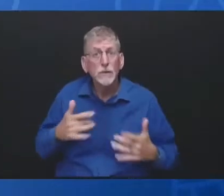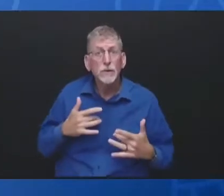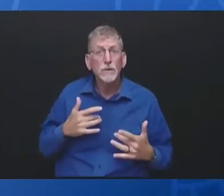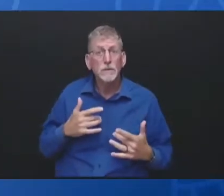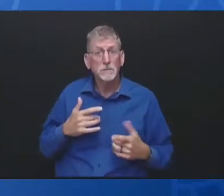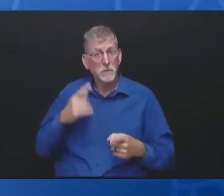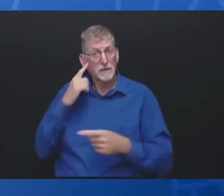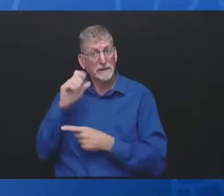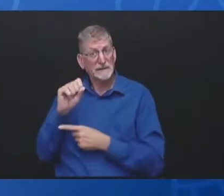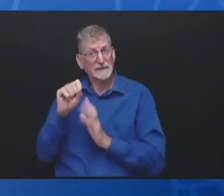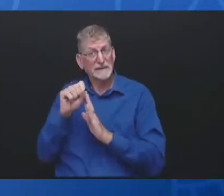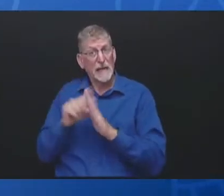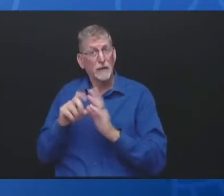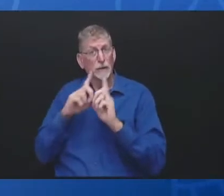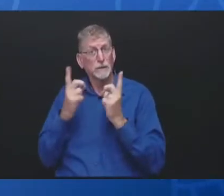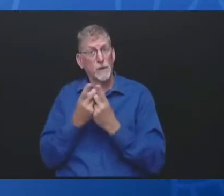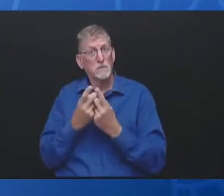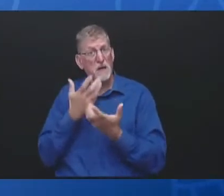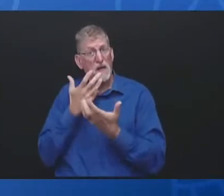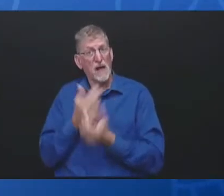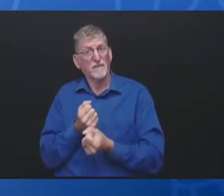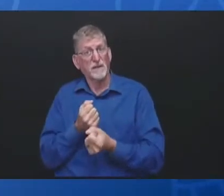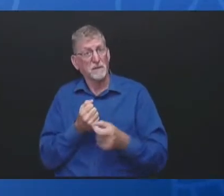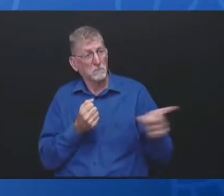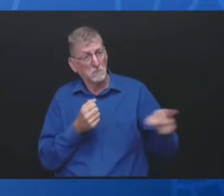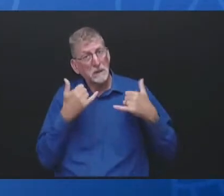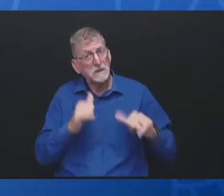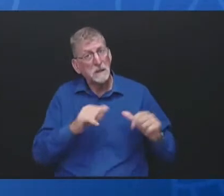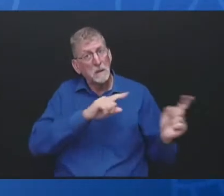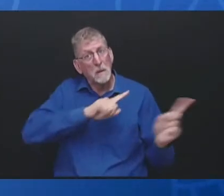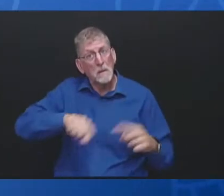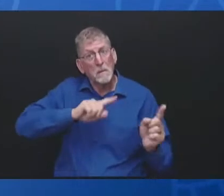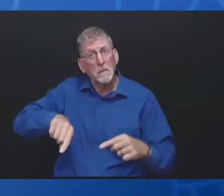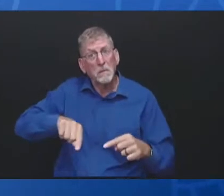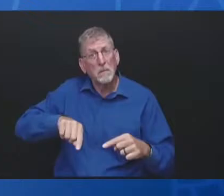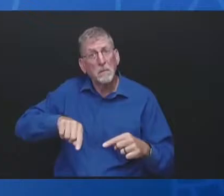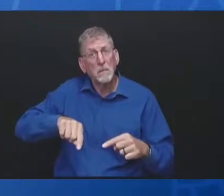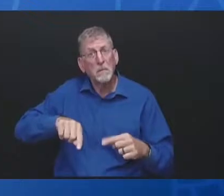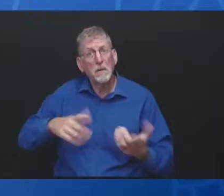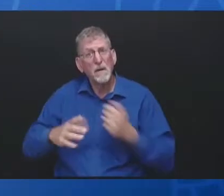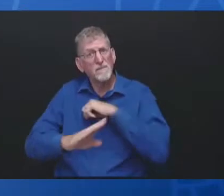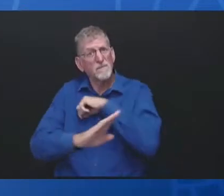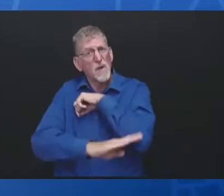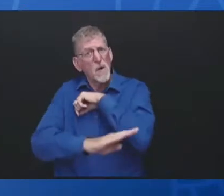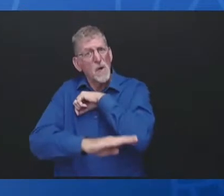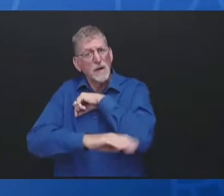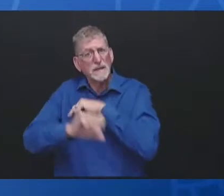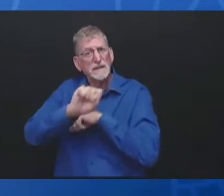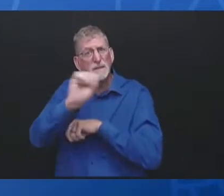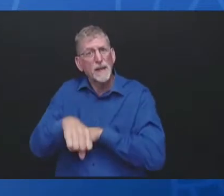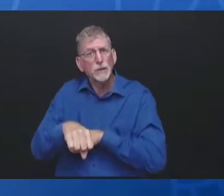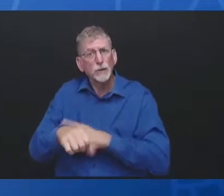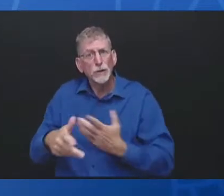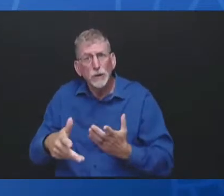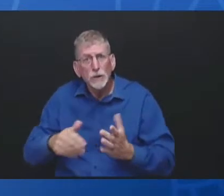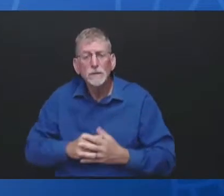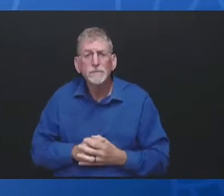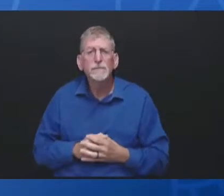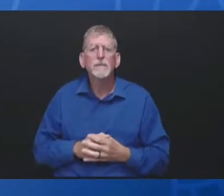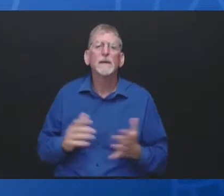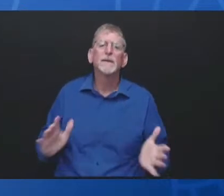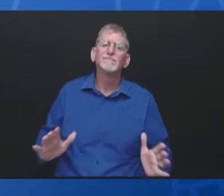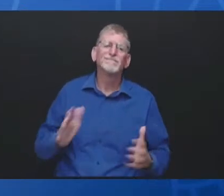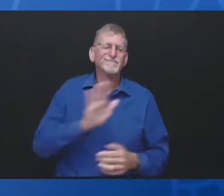attend autumn semesters? Well, this is every dynamic, and again, we don't speak about individual